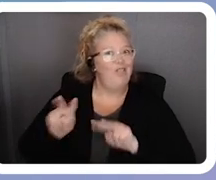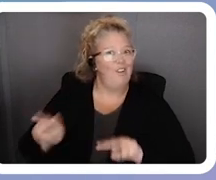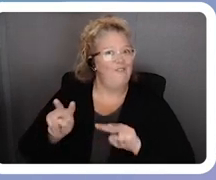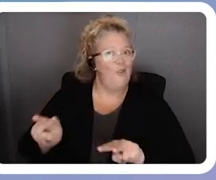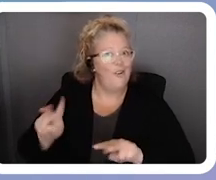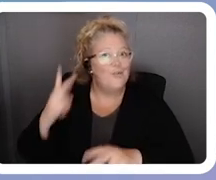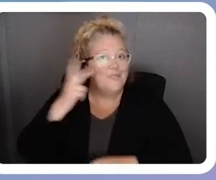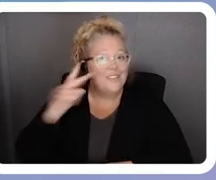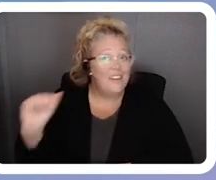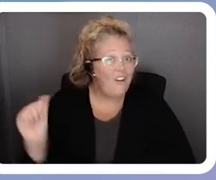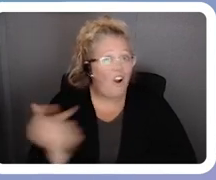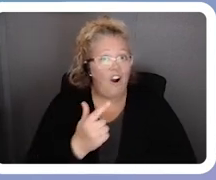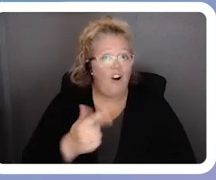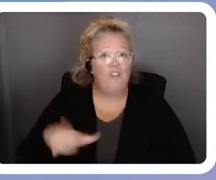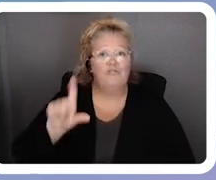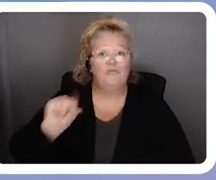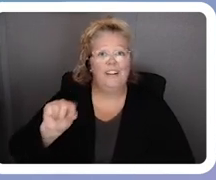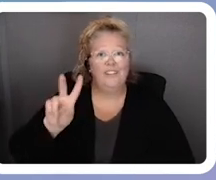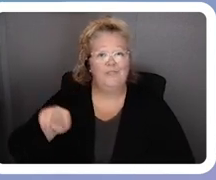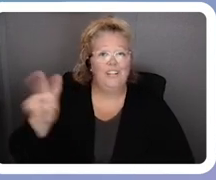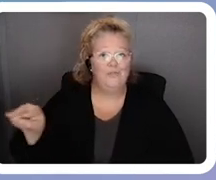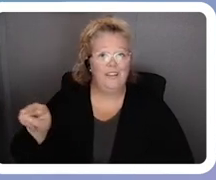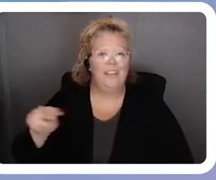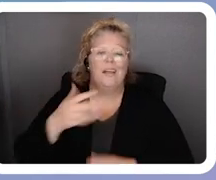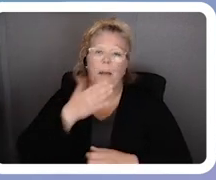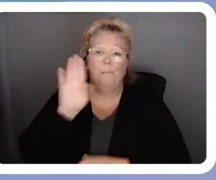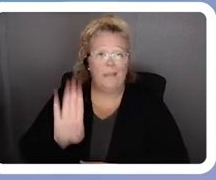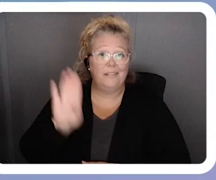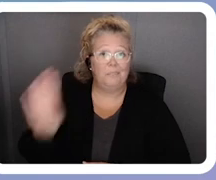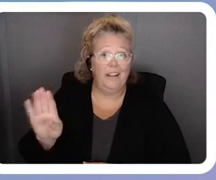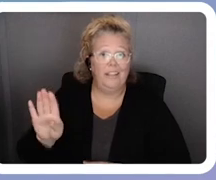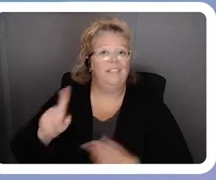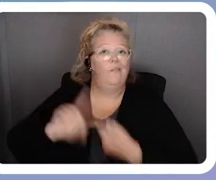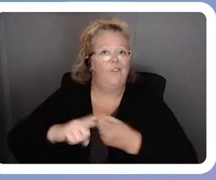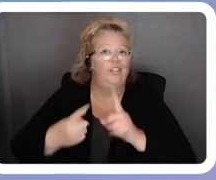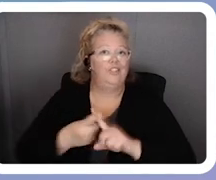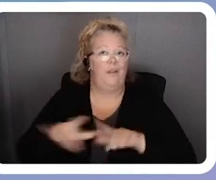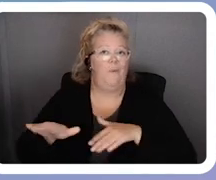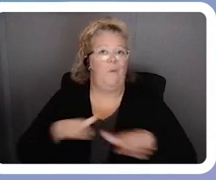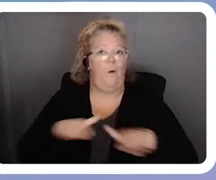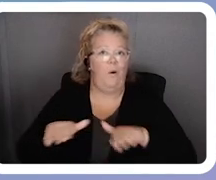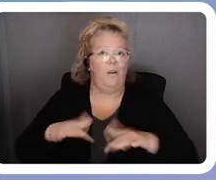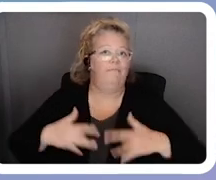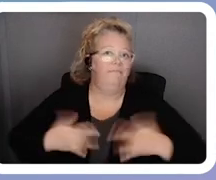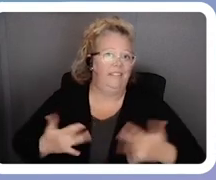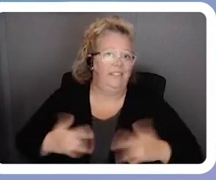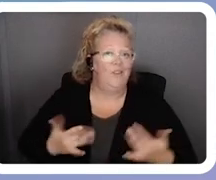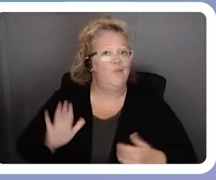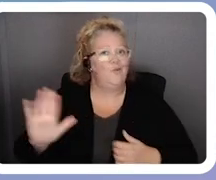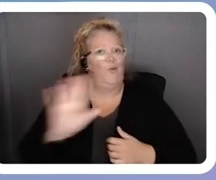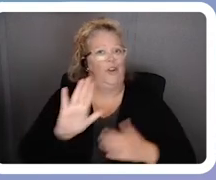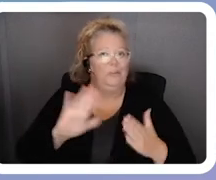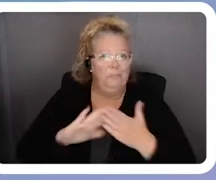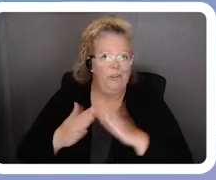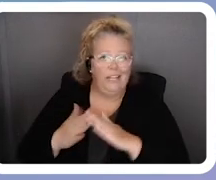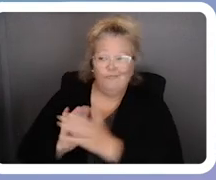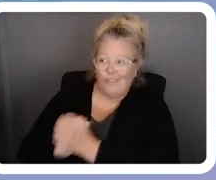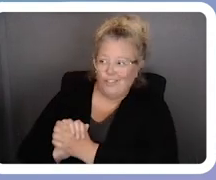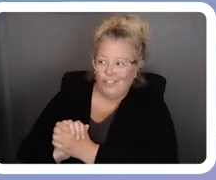see everyone next year at the 2022 Best Buddies Friendship Walk in your community.